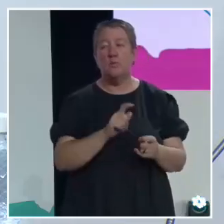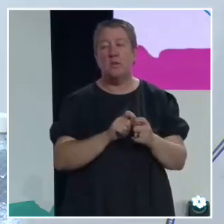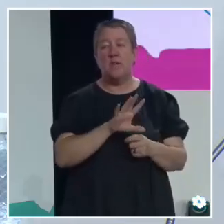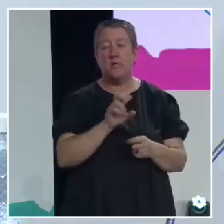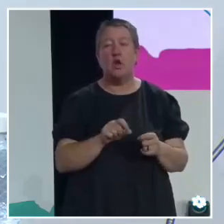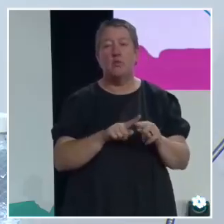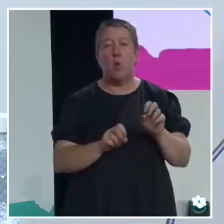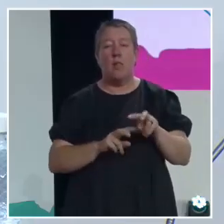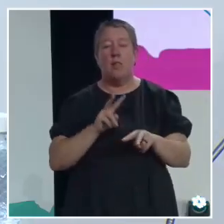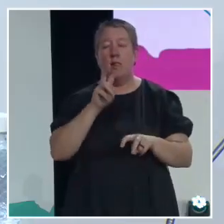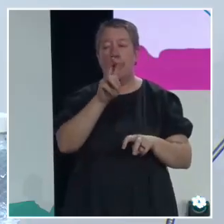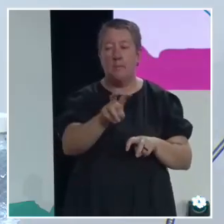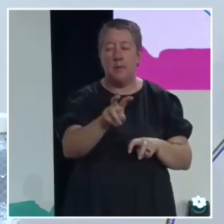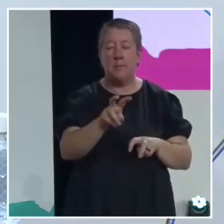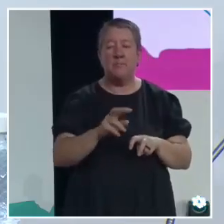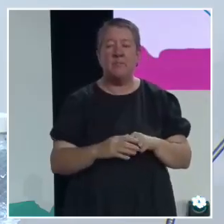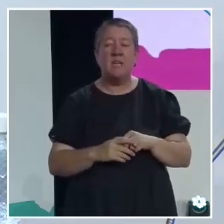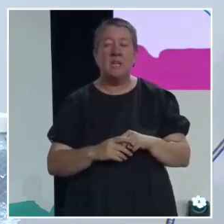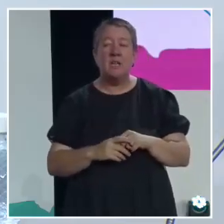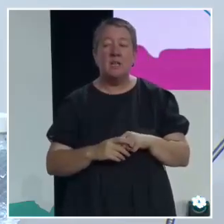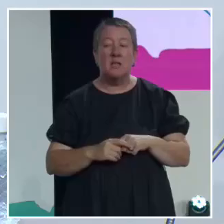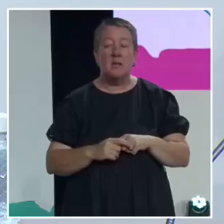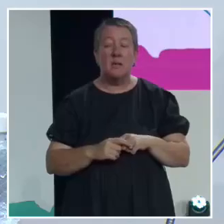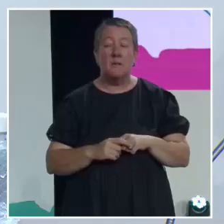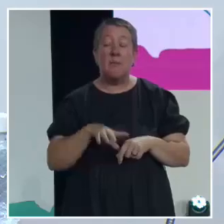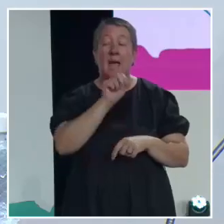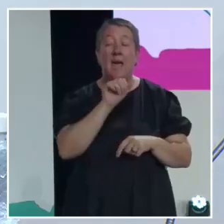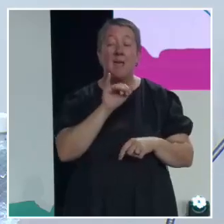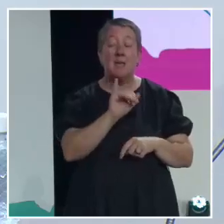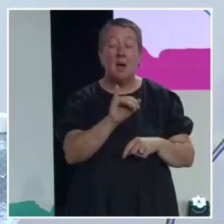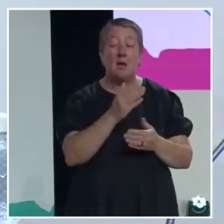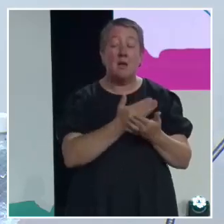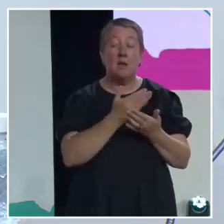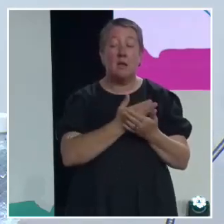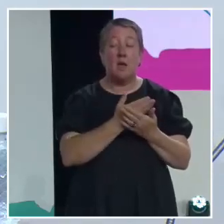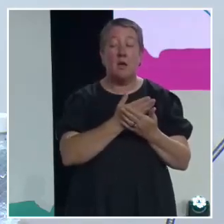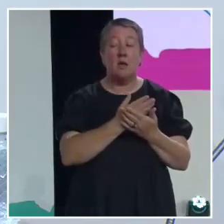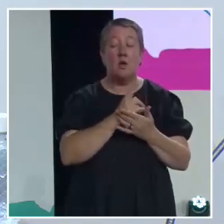So we do believe at Badaya that AI can really be